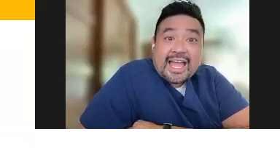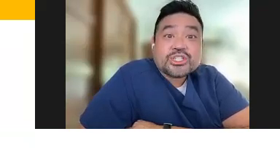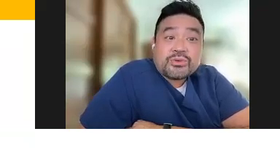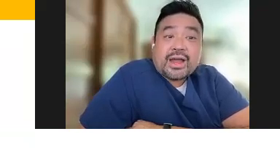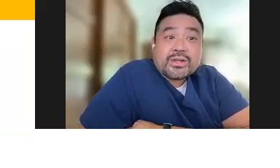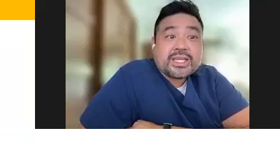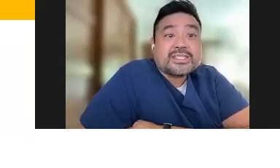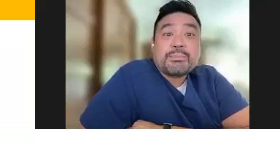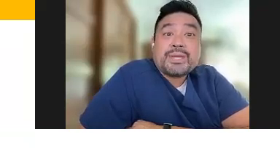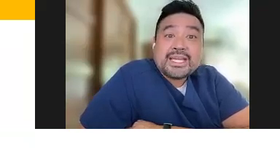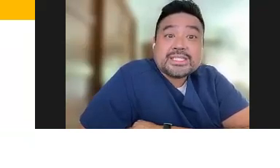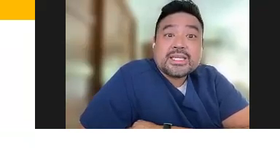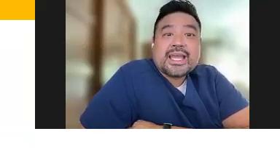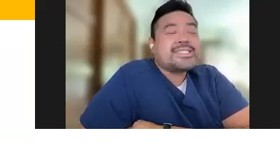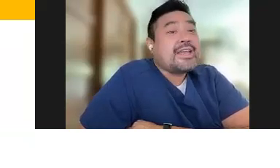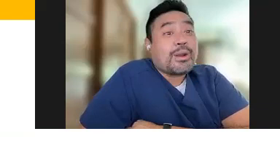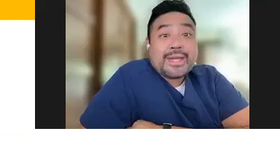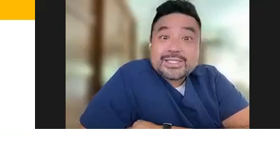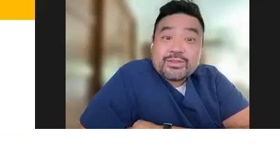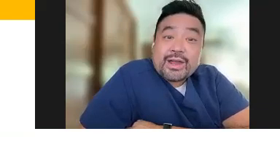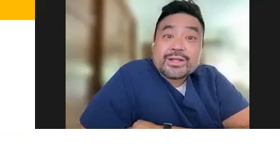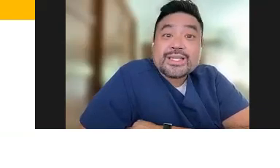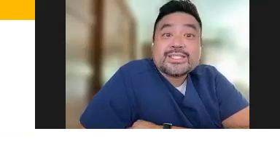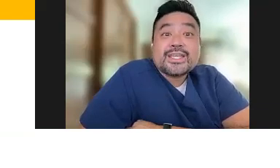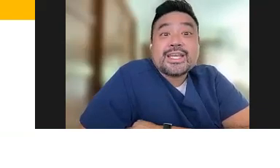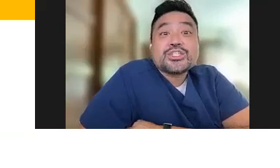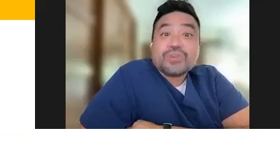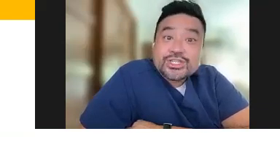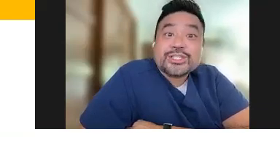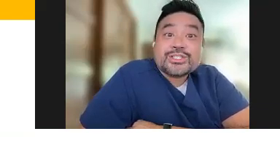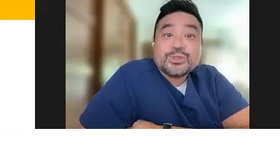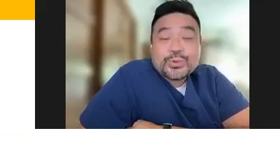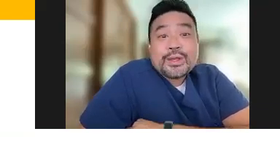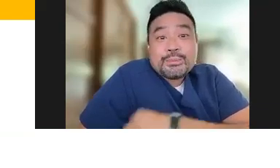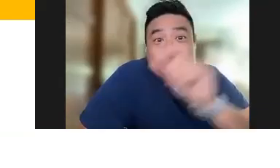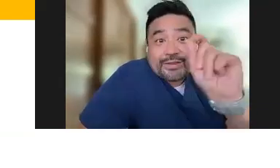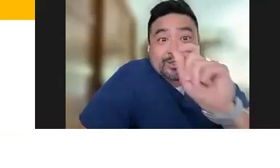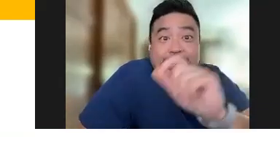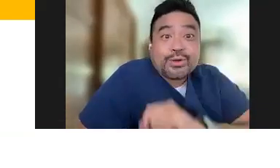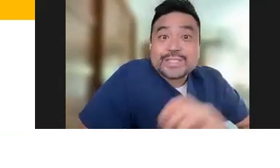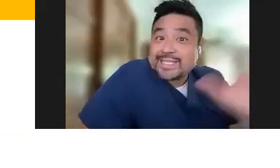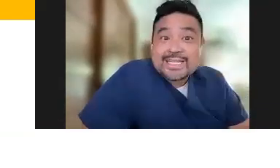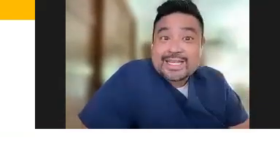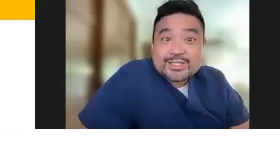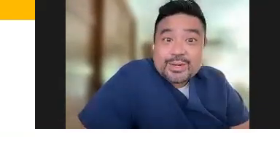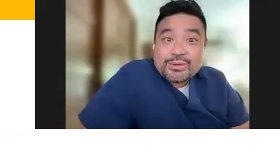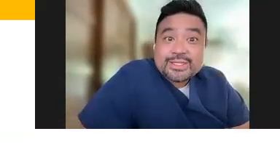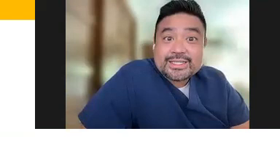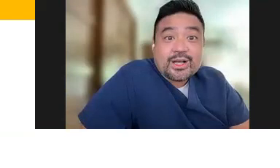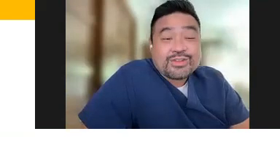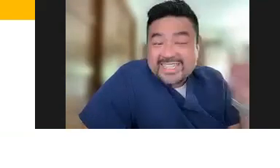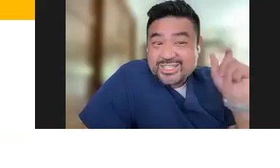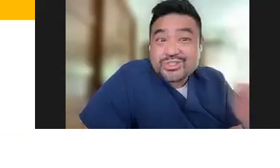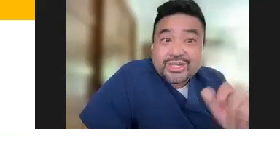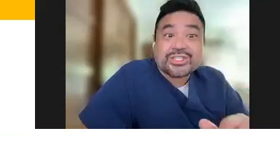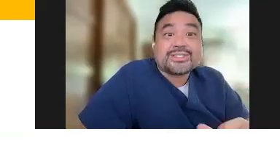contain the actual virus. It's not even a piece of the virus. It's the instructions to building the spike protein. It's not the spike protein